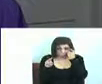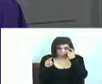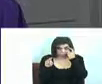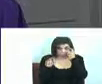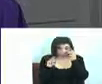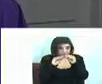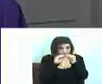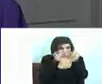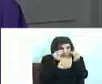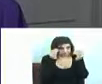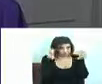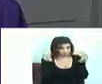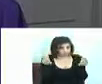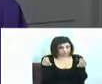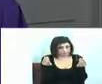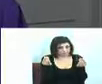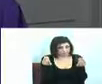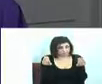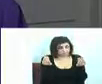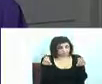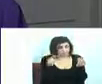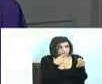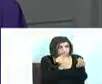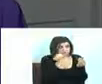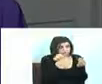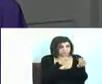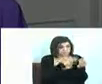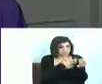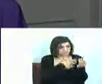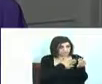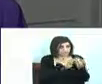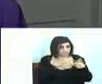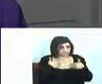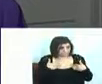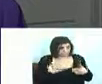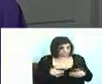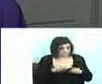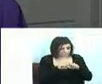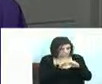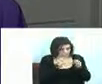He broke it. He said, "This is my body. It's broken for you.